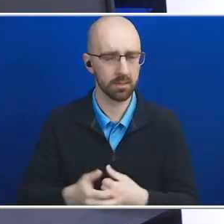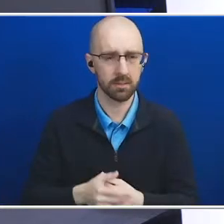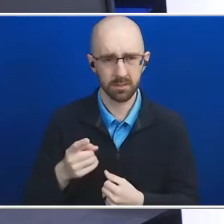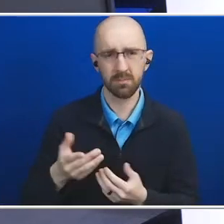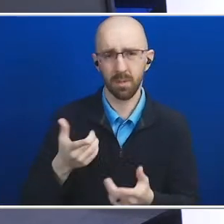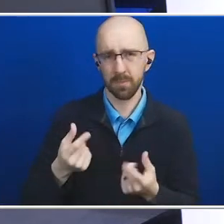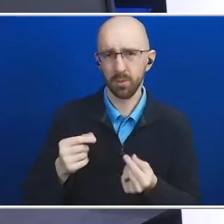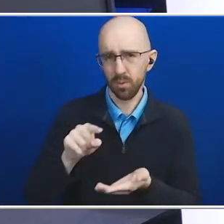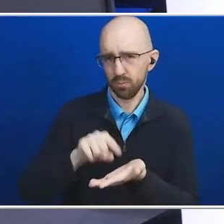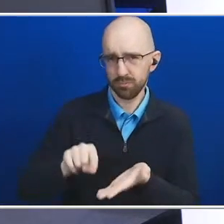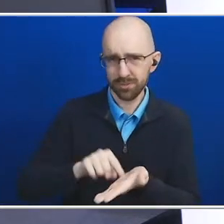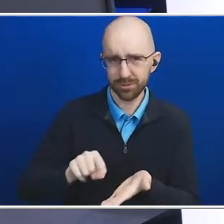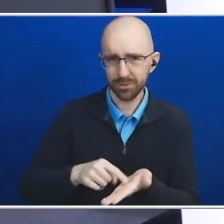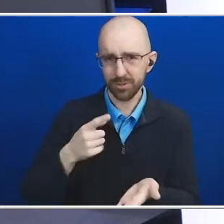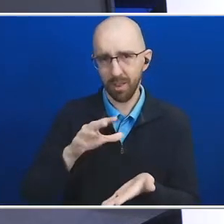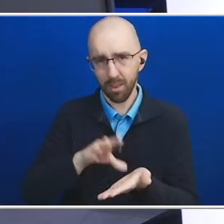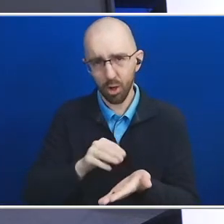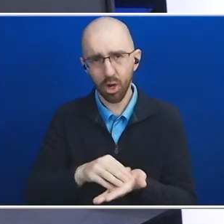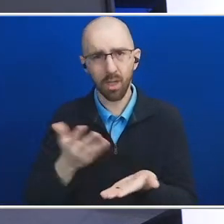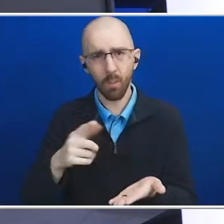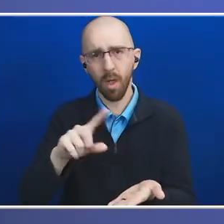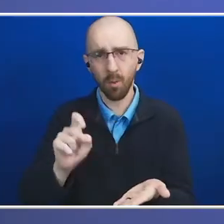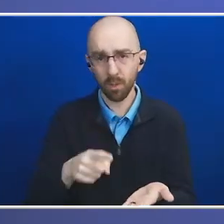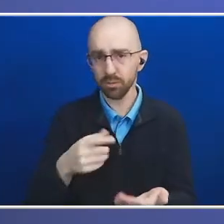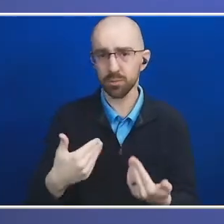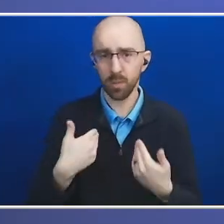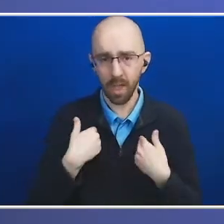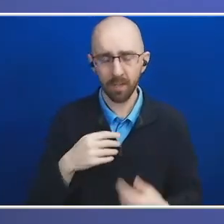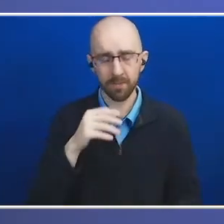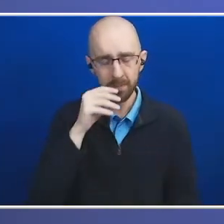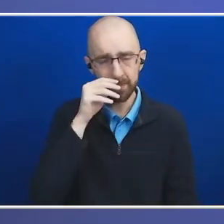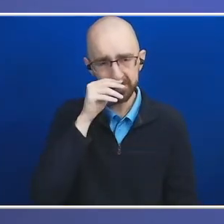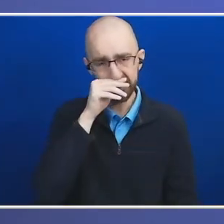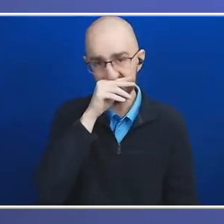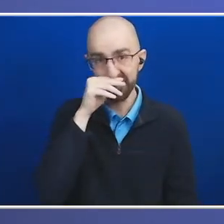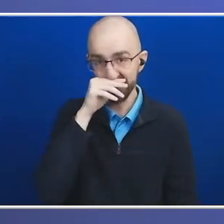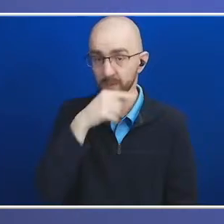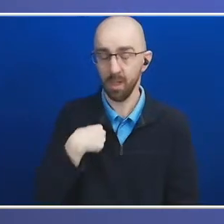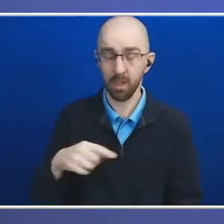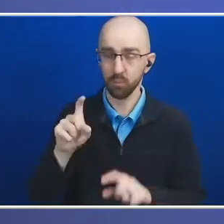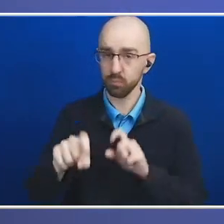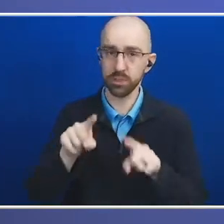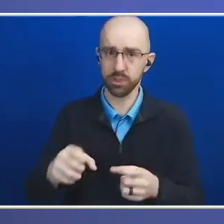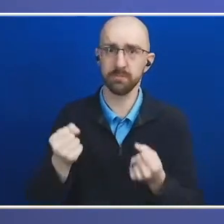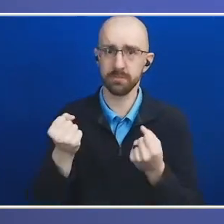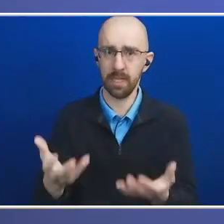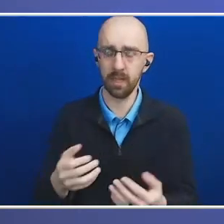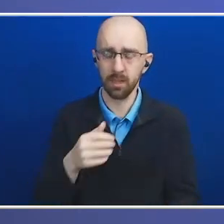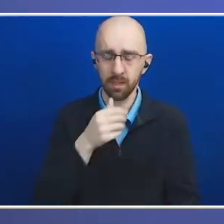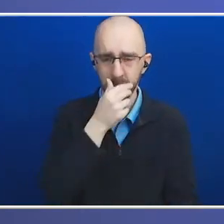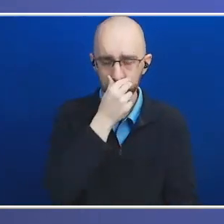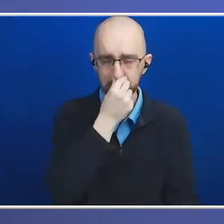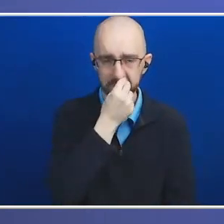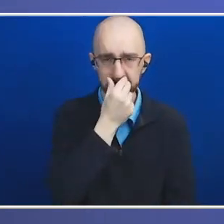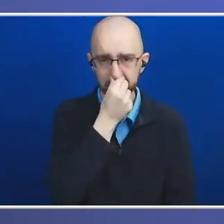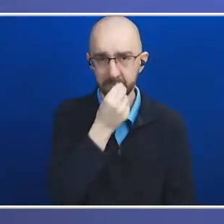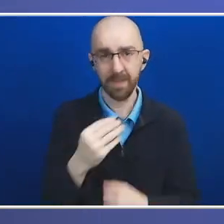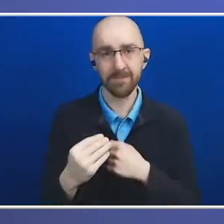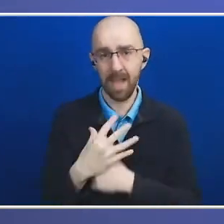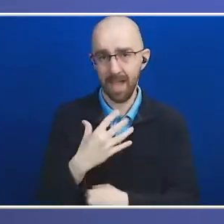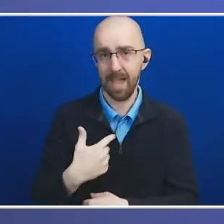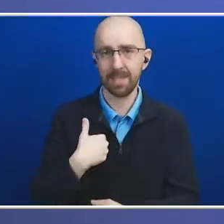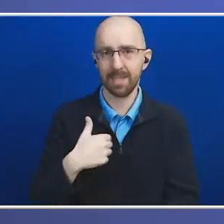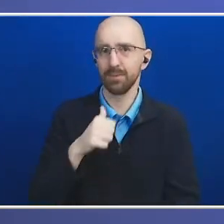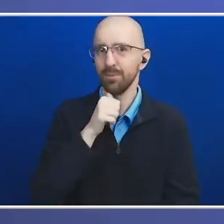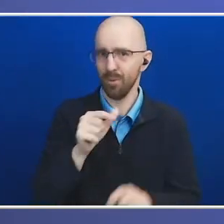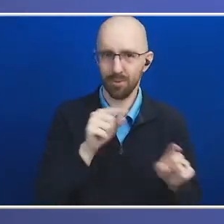were you learning? What kind of questions did you have? Oh, lots of questions, but it was advised that I do not go to Google, and